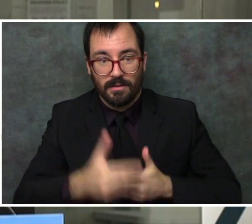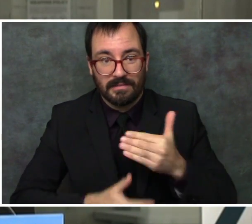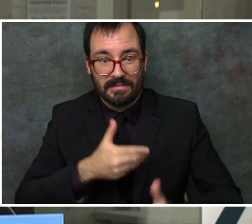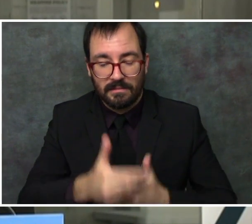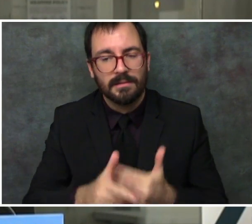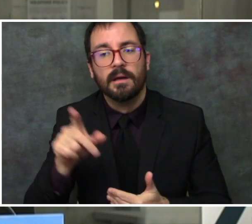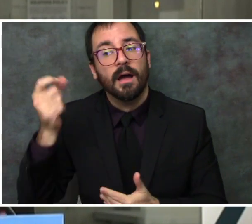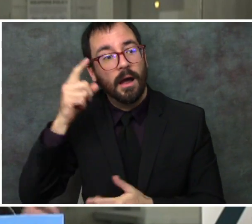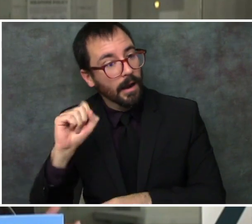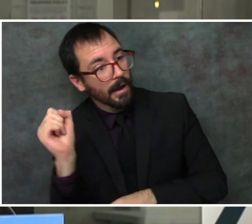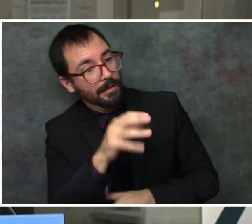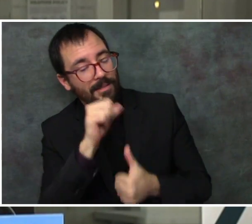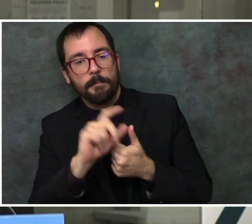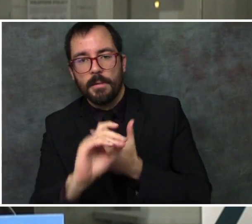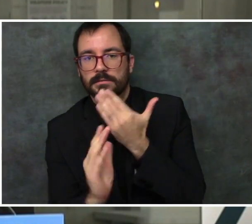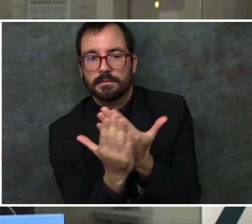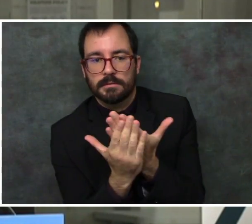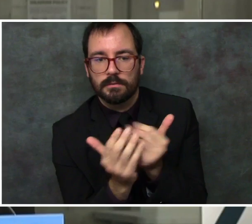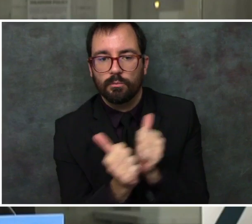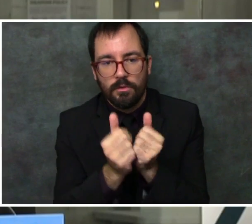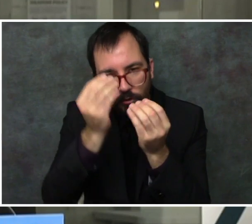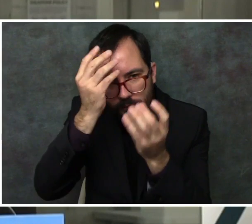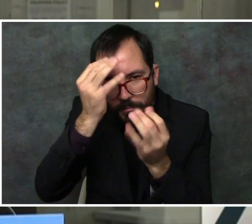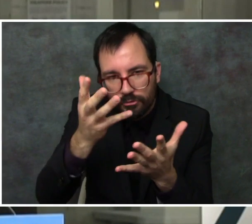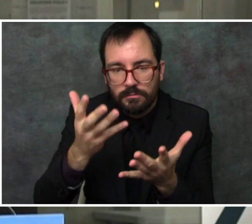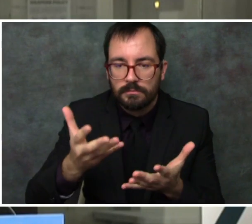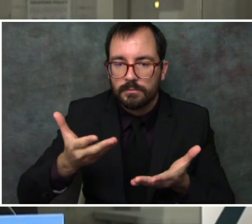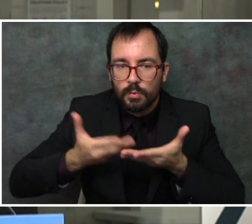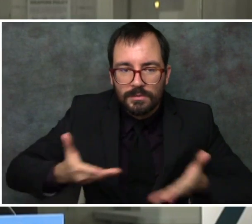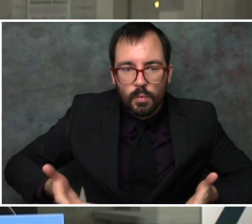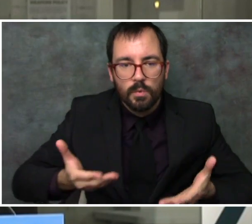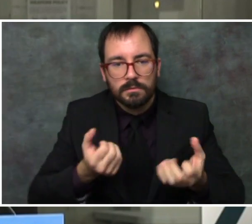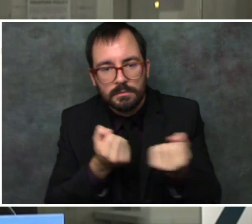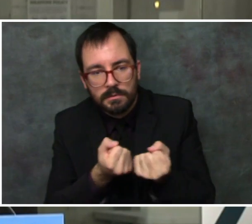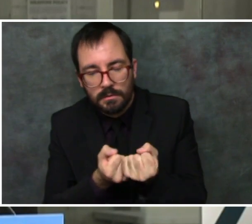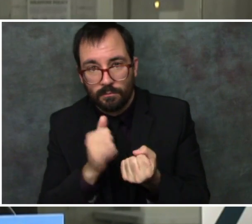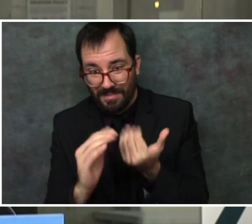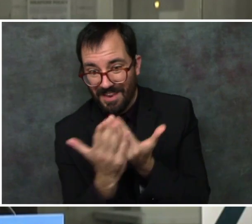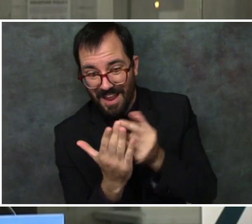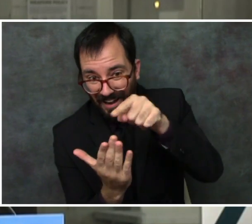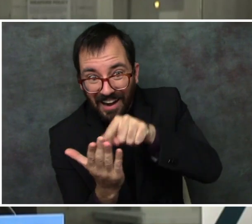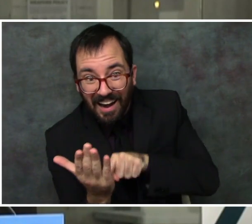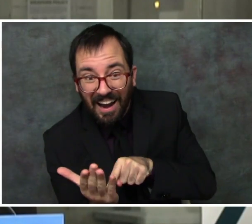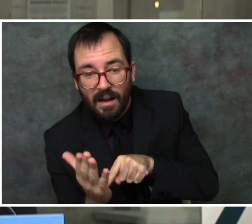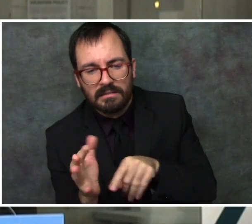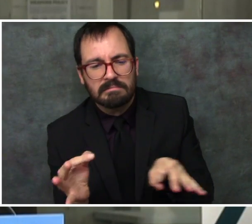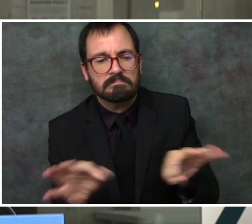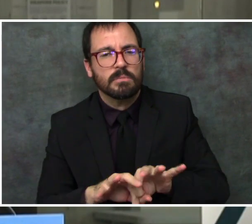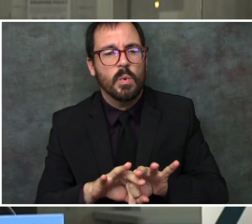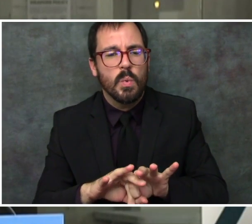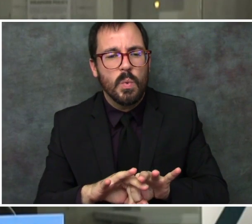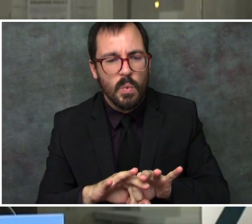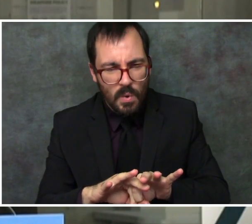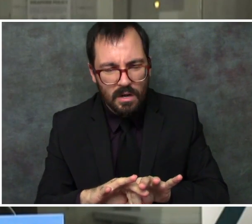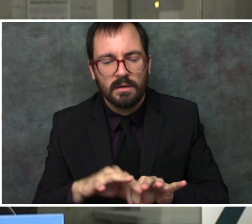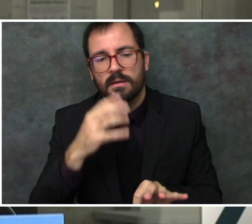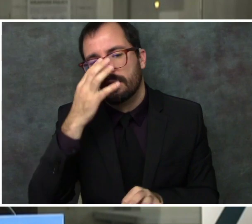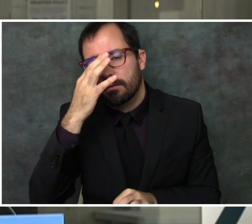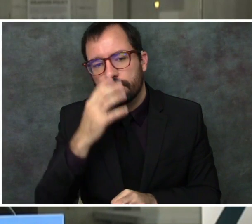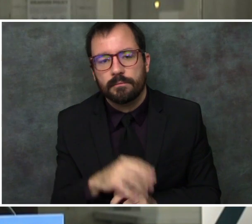tenants. It's the first step in the process, and we're doing also some more important steps. I've testified